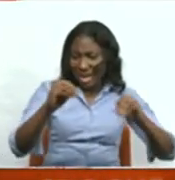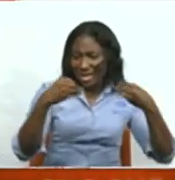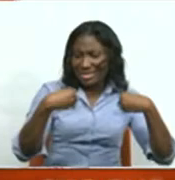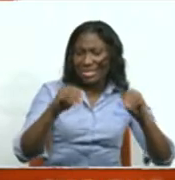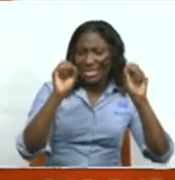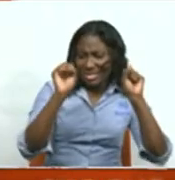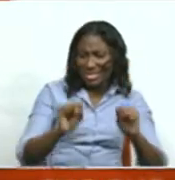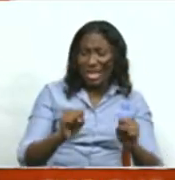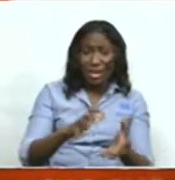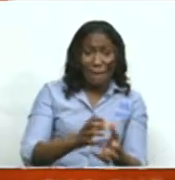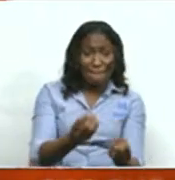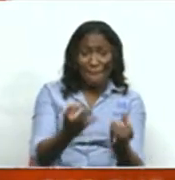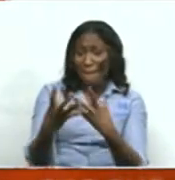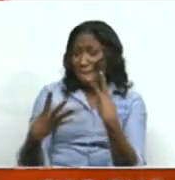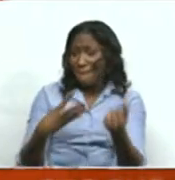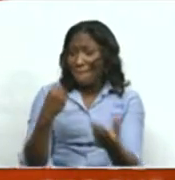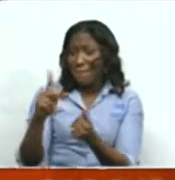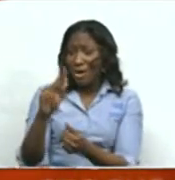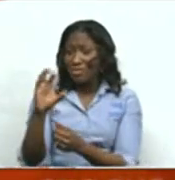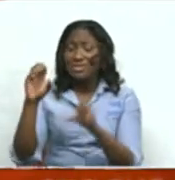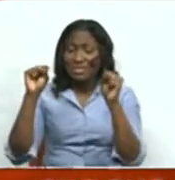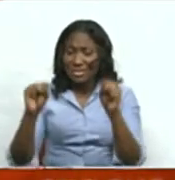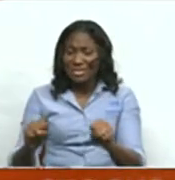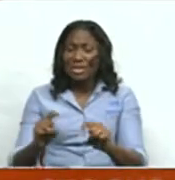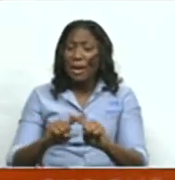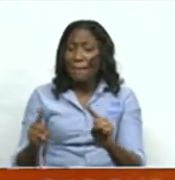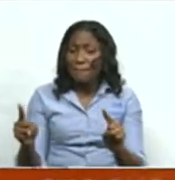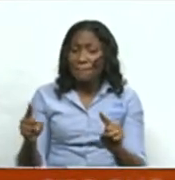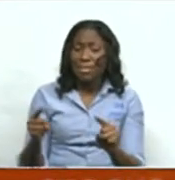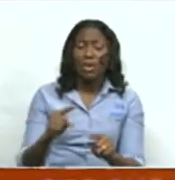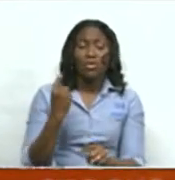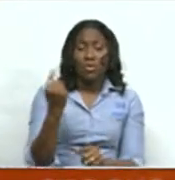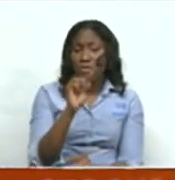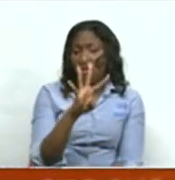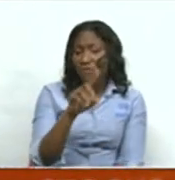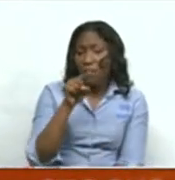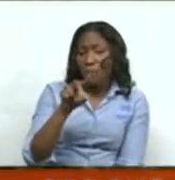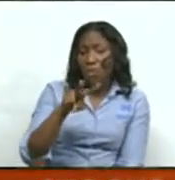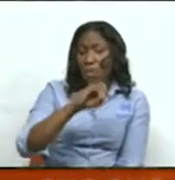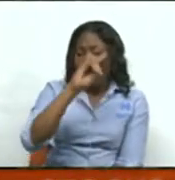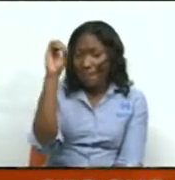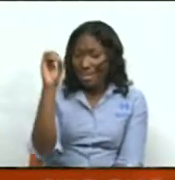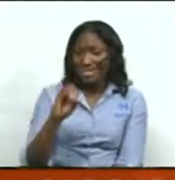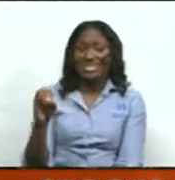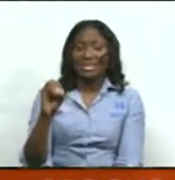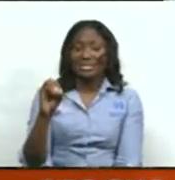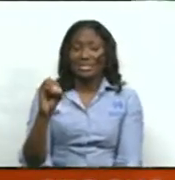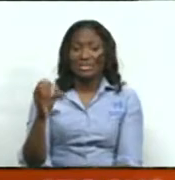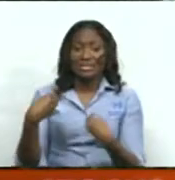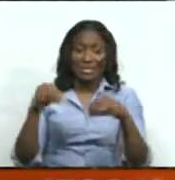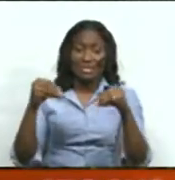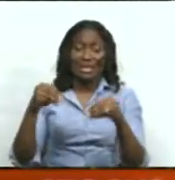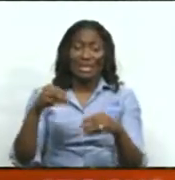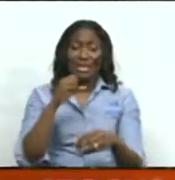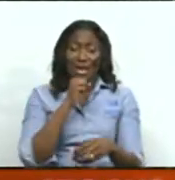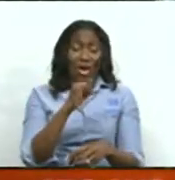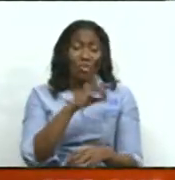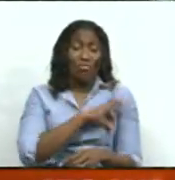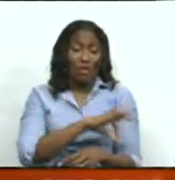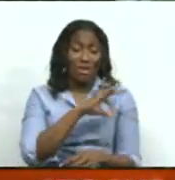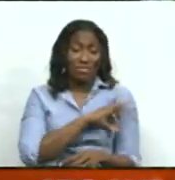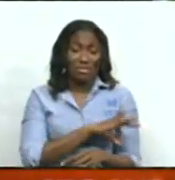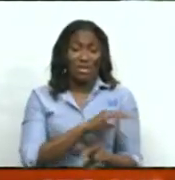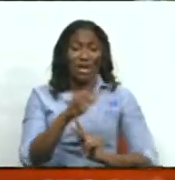business. Only 4.2% of our sales is profit. Hardy stresses that despite online